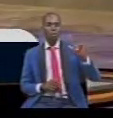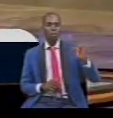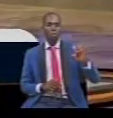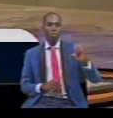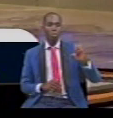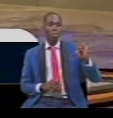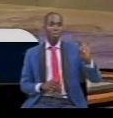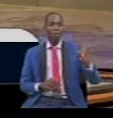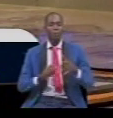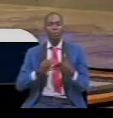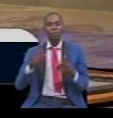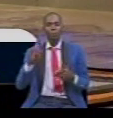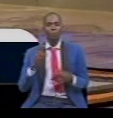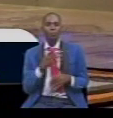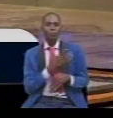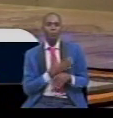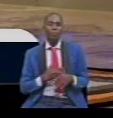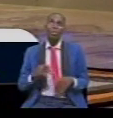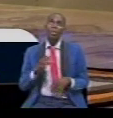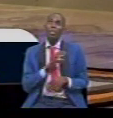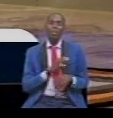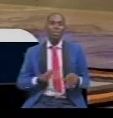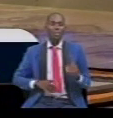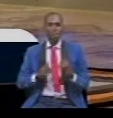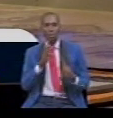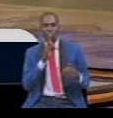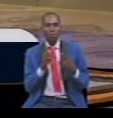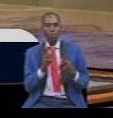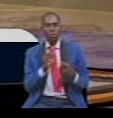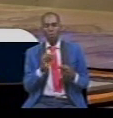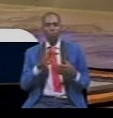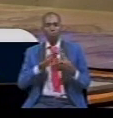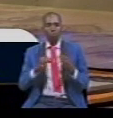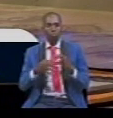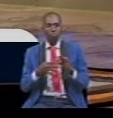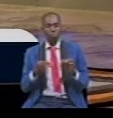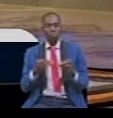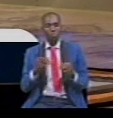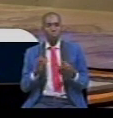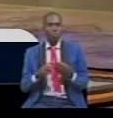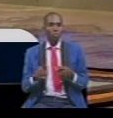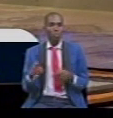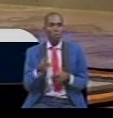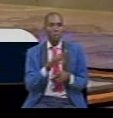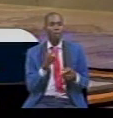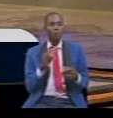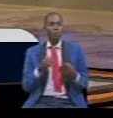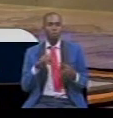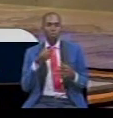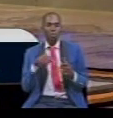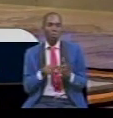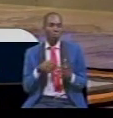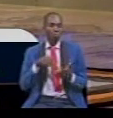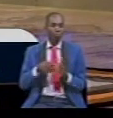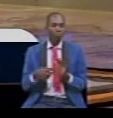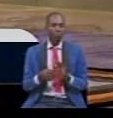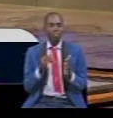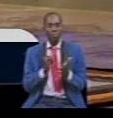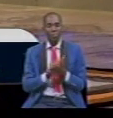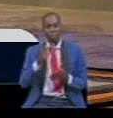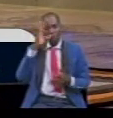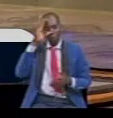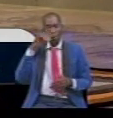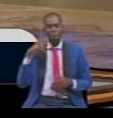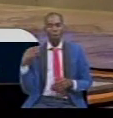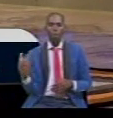spake a parable unto them to this end, that men ought always to pray like